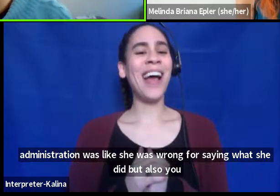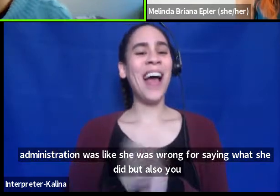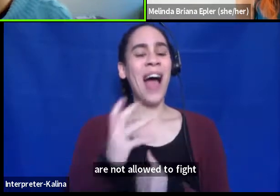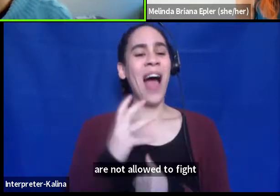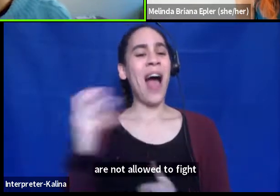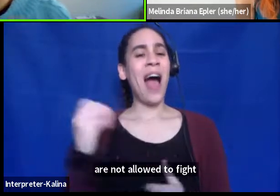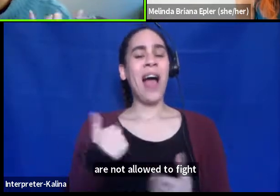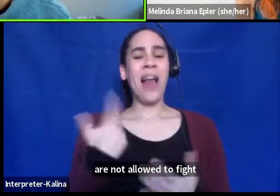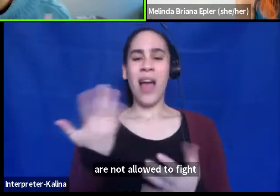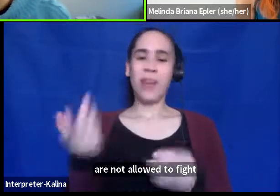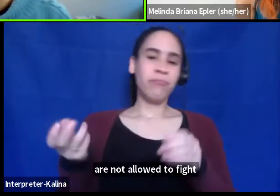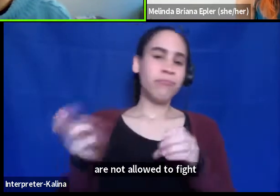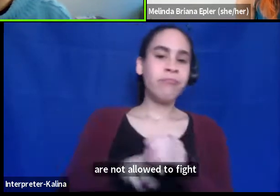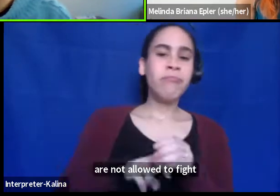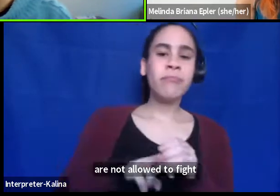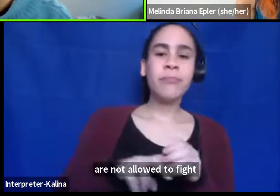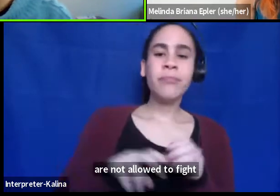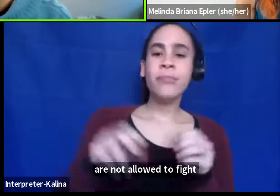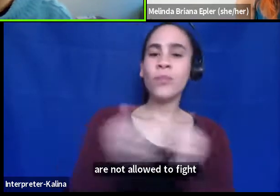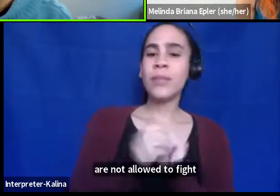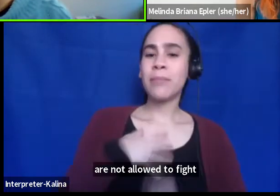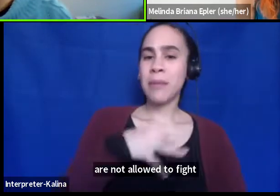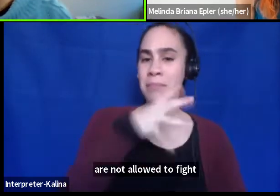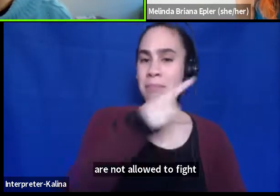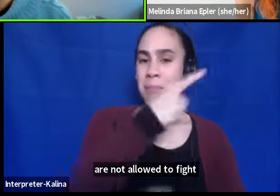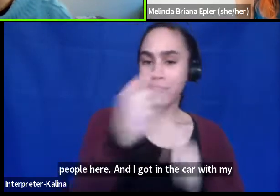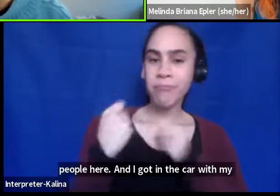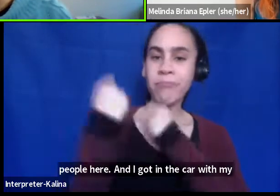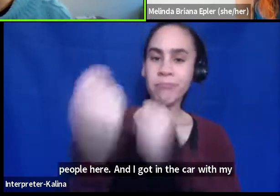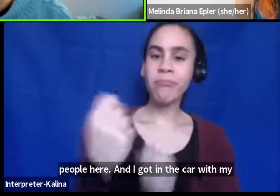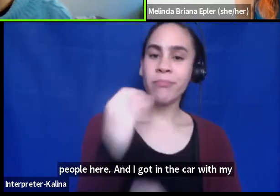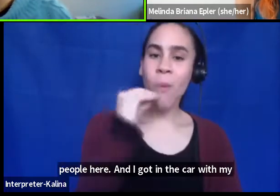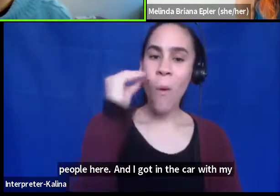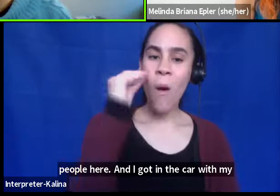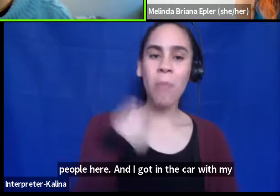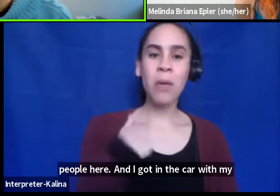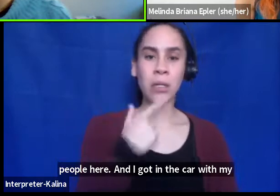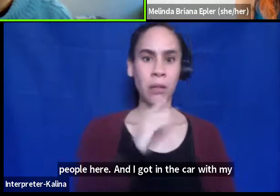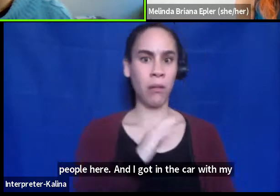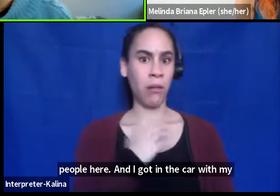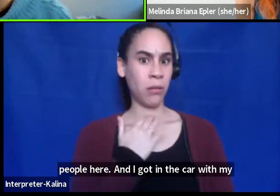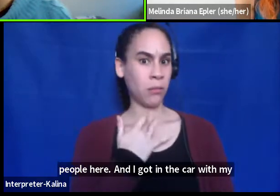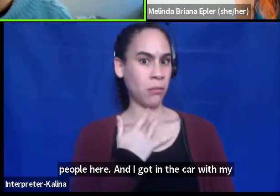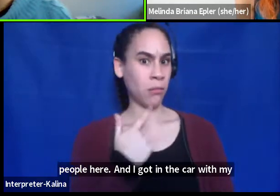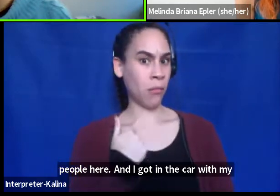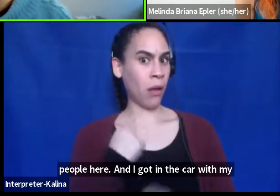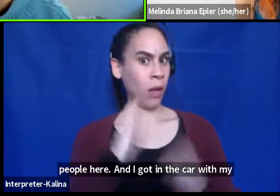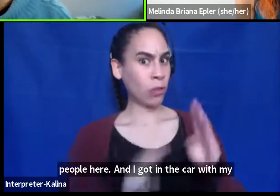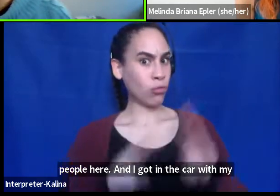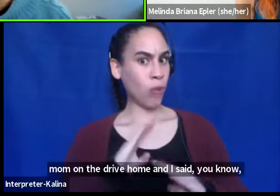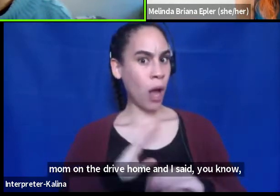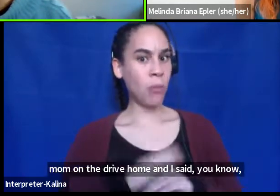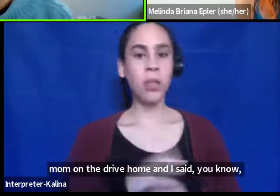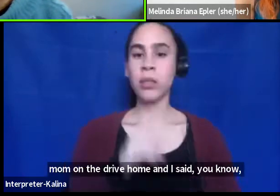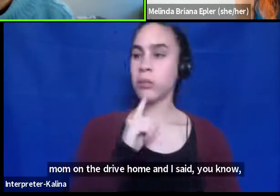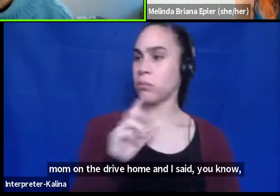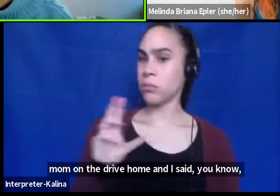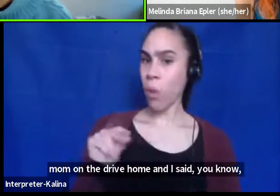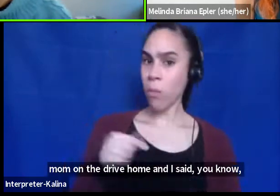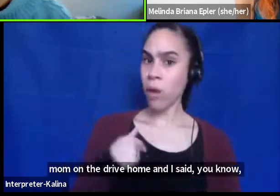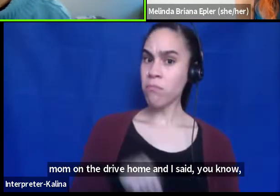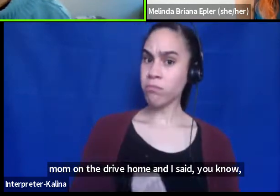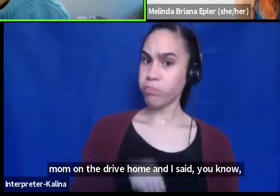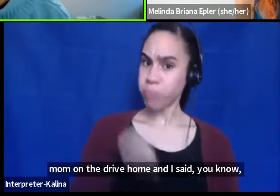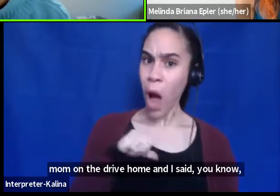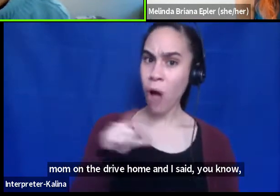got in the car with my mom on the drive home, and I said, like, oh gosh, am I in trouble? And she says, no, Dara, like, I've never been more proud of you in my whole